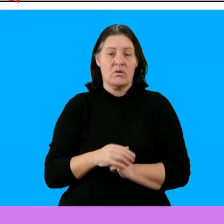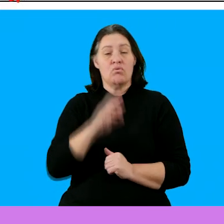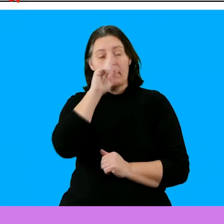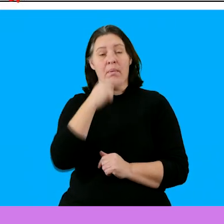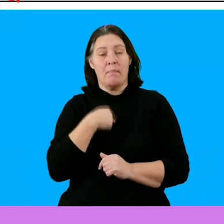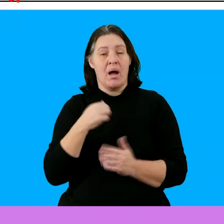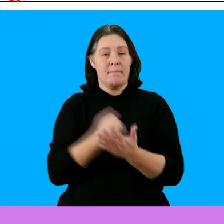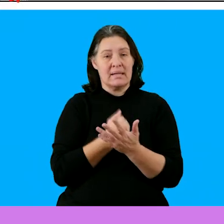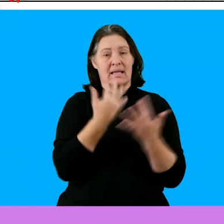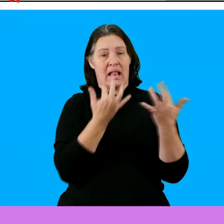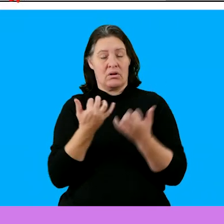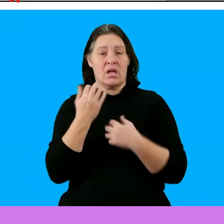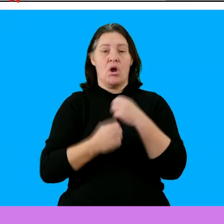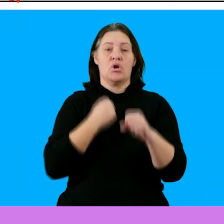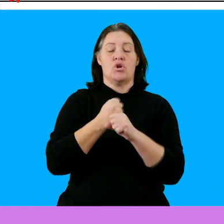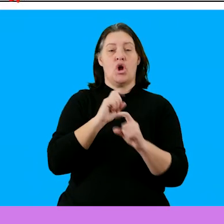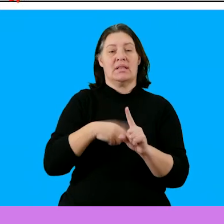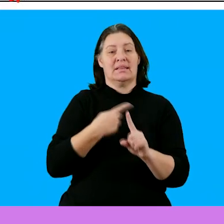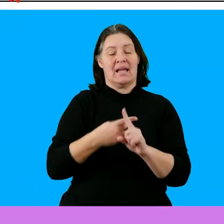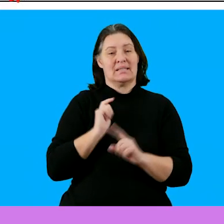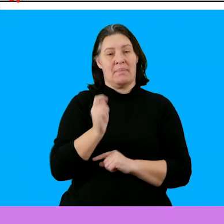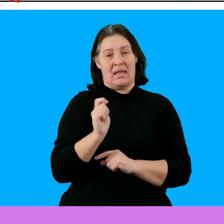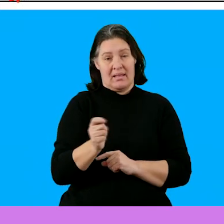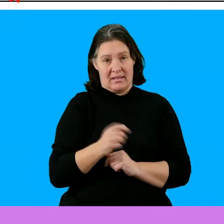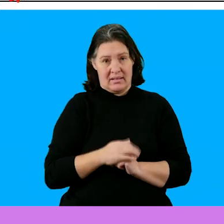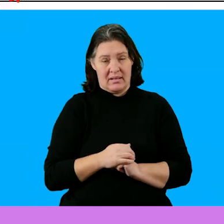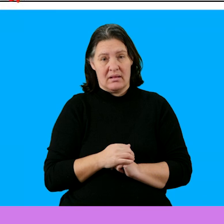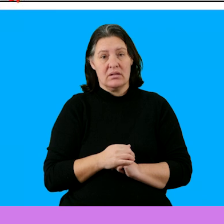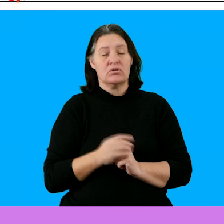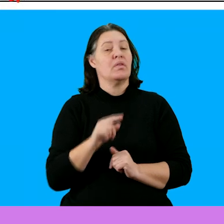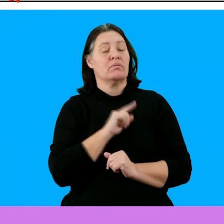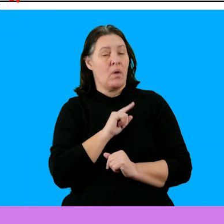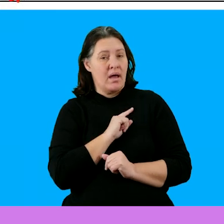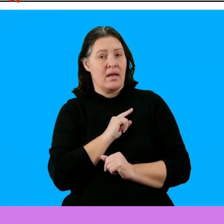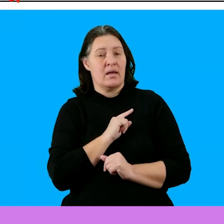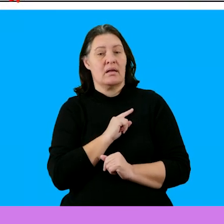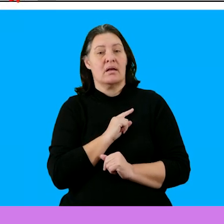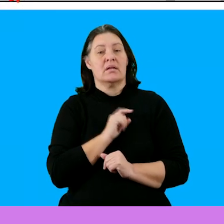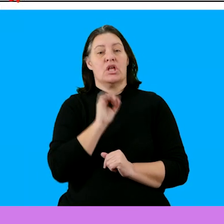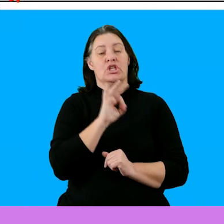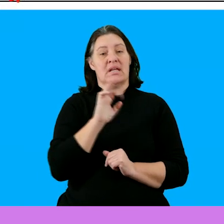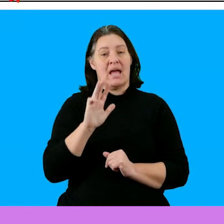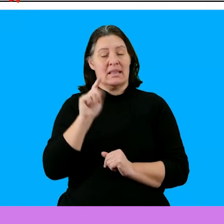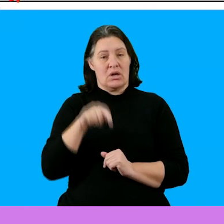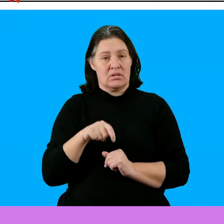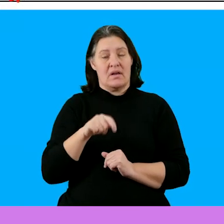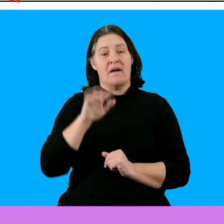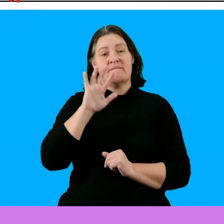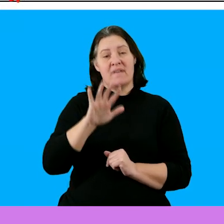credit. Remember, we need to calculate the annual tax payable. So therefore, I'll take my